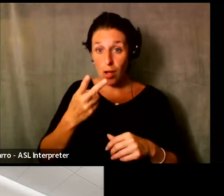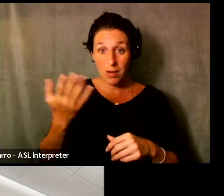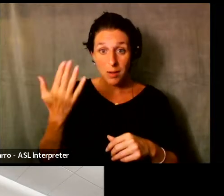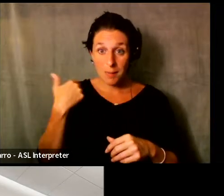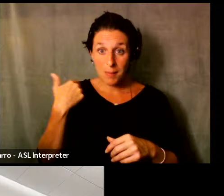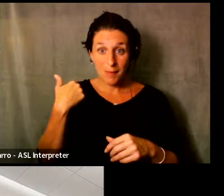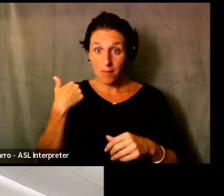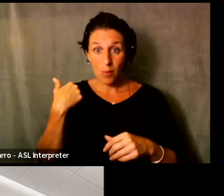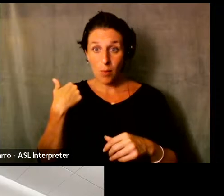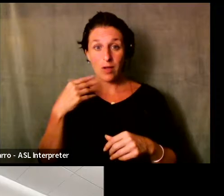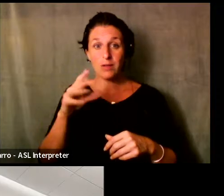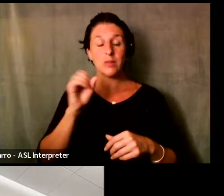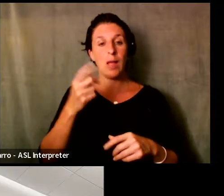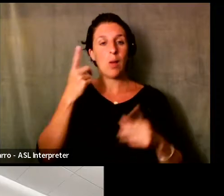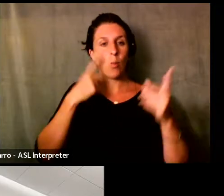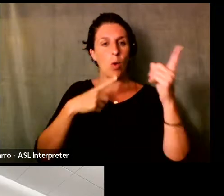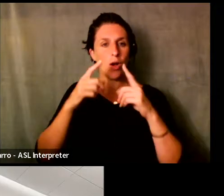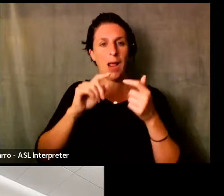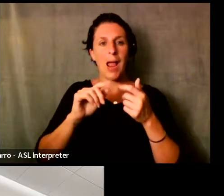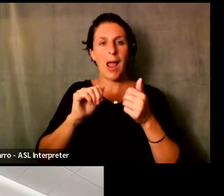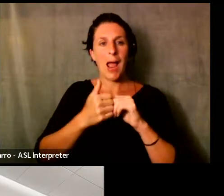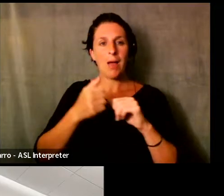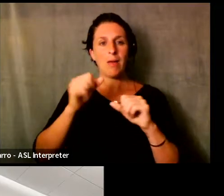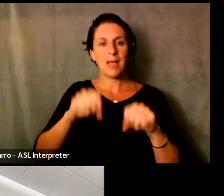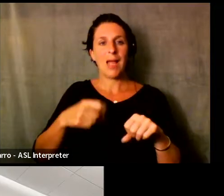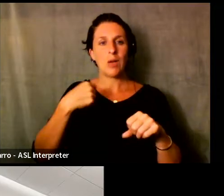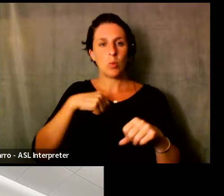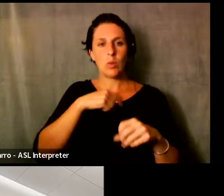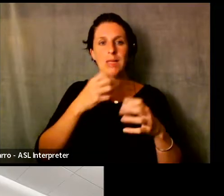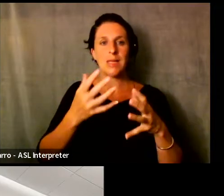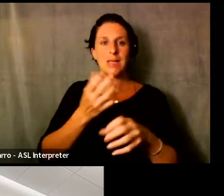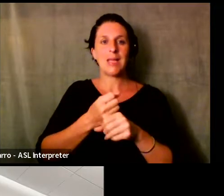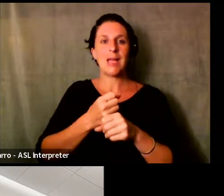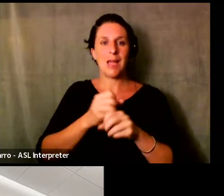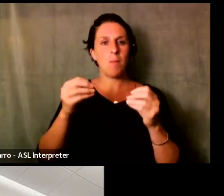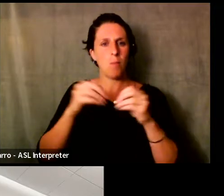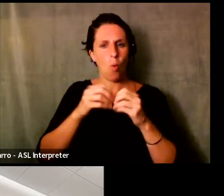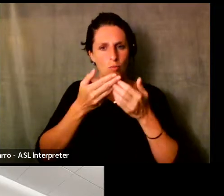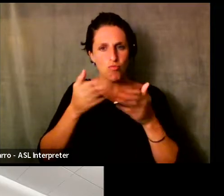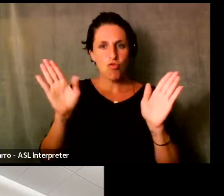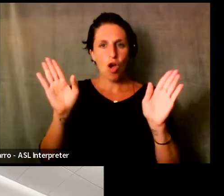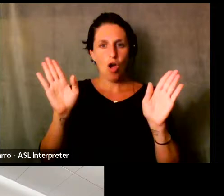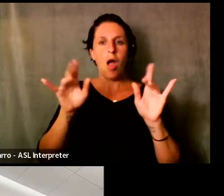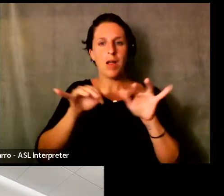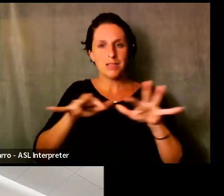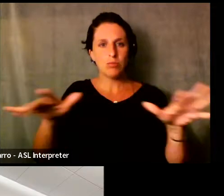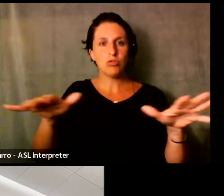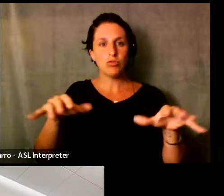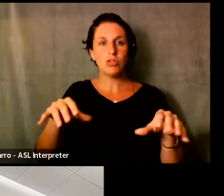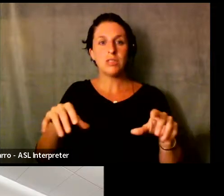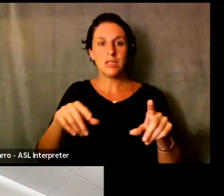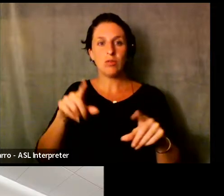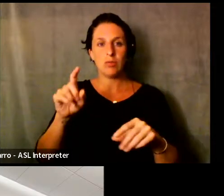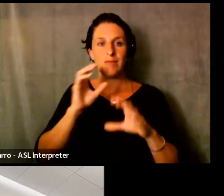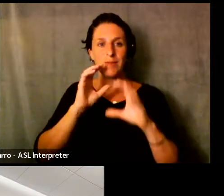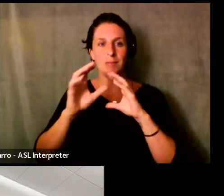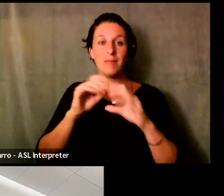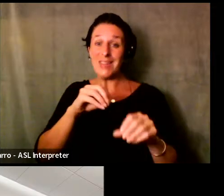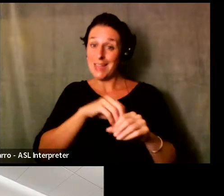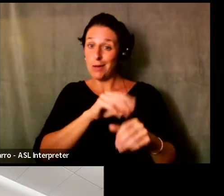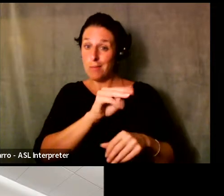And so I'm just wondering, how can we get broader distribution of that communication? It's in your memo, so that's one place you can find it. That